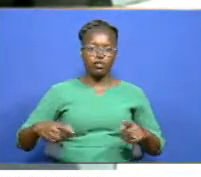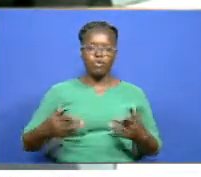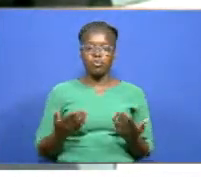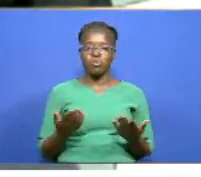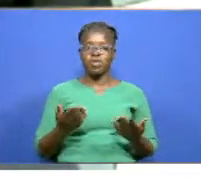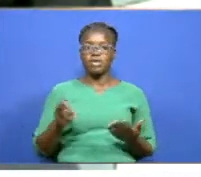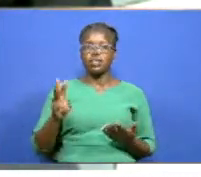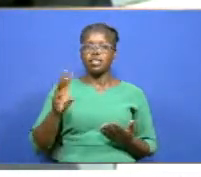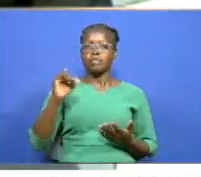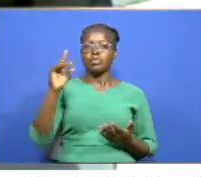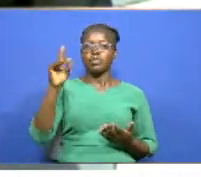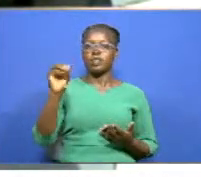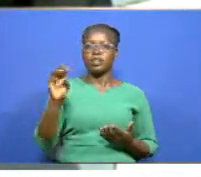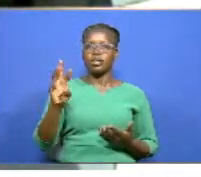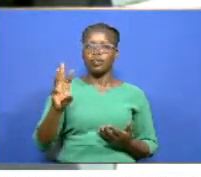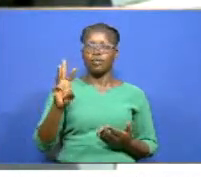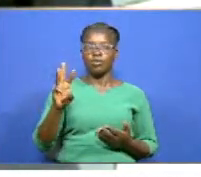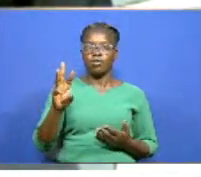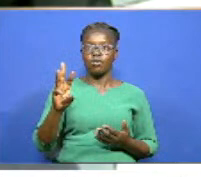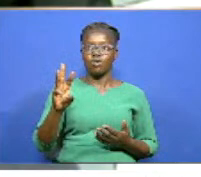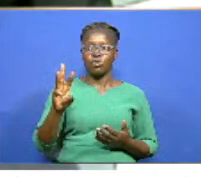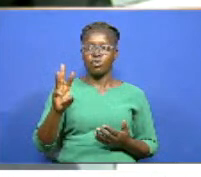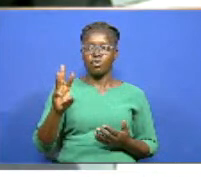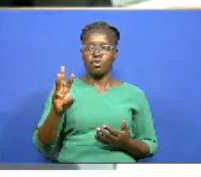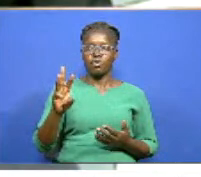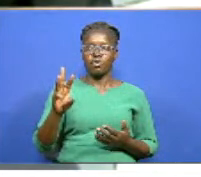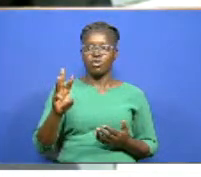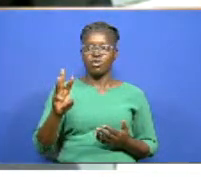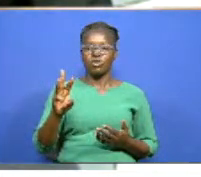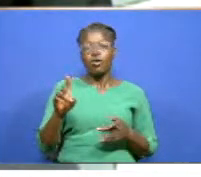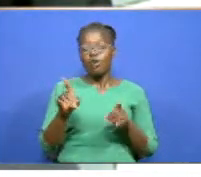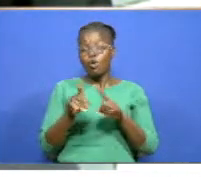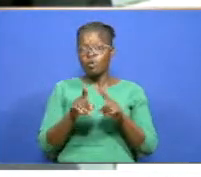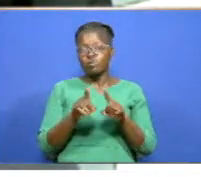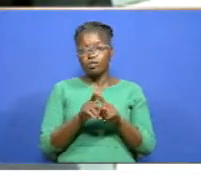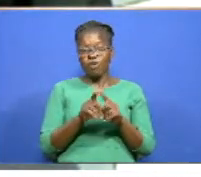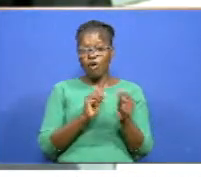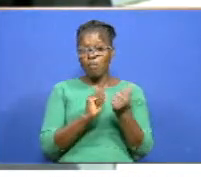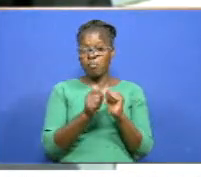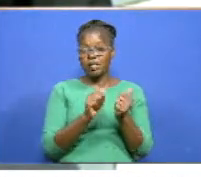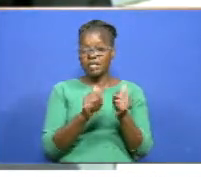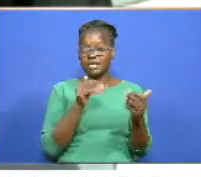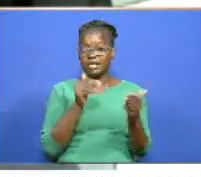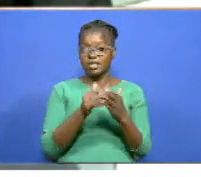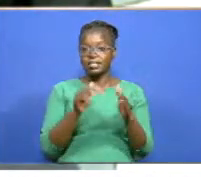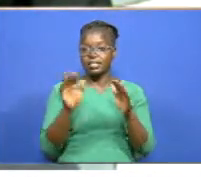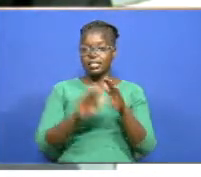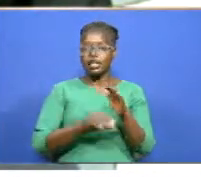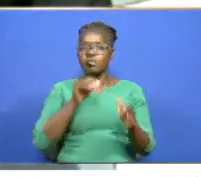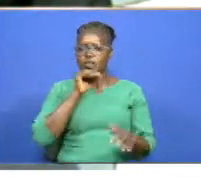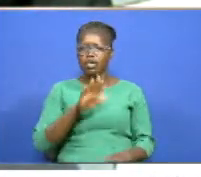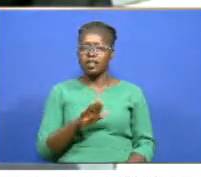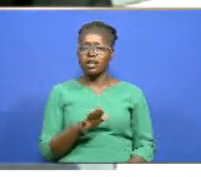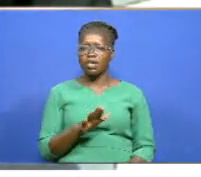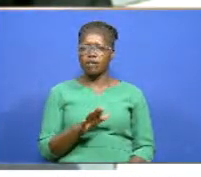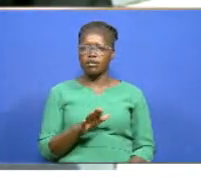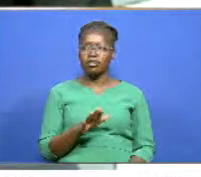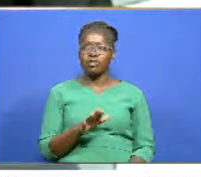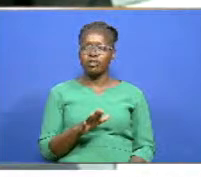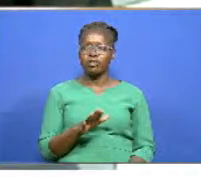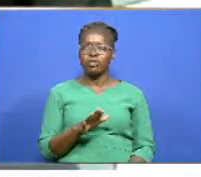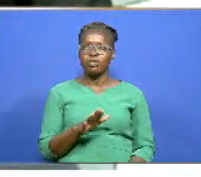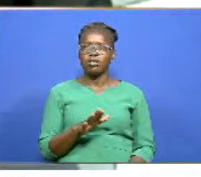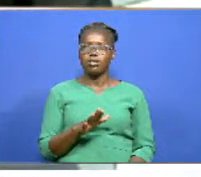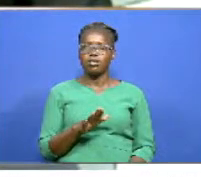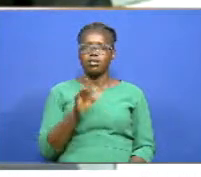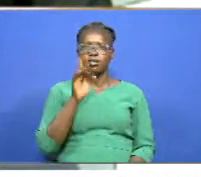former MP, Justice Murunga, is expected also to square it out with his stepson in